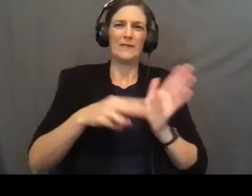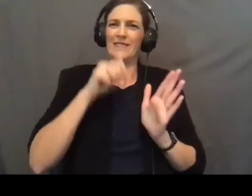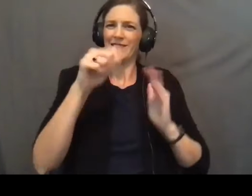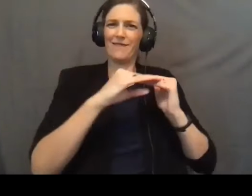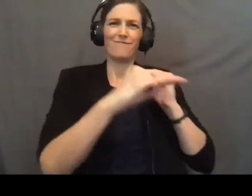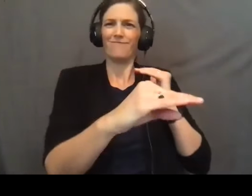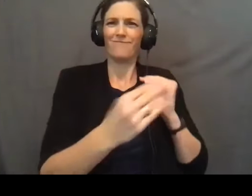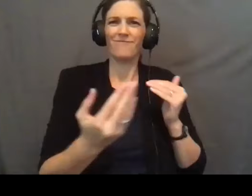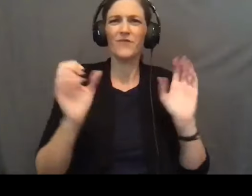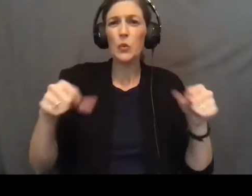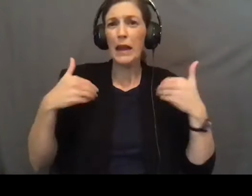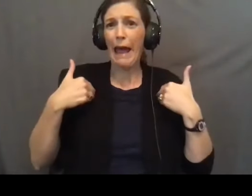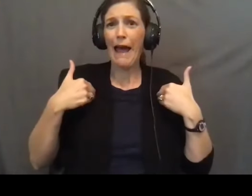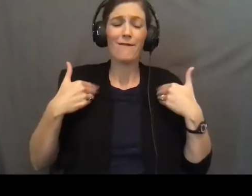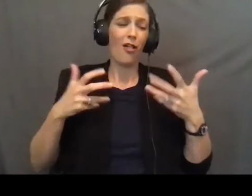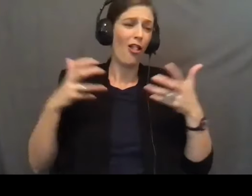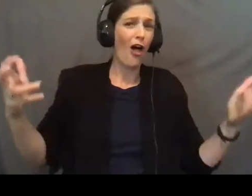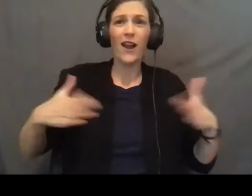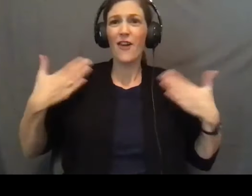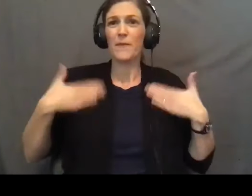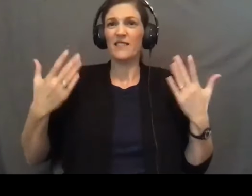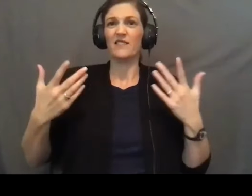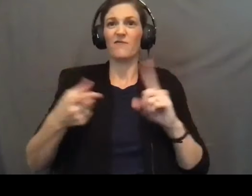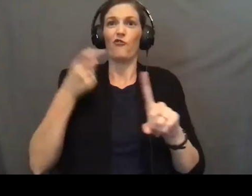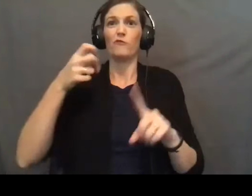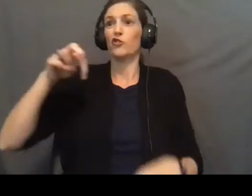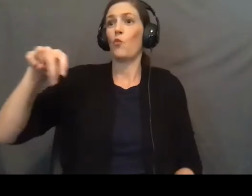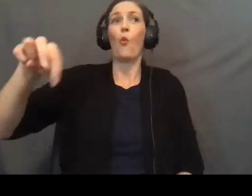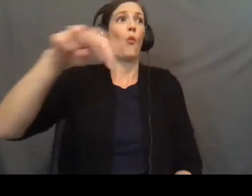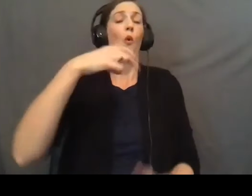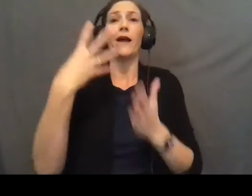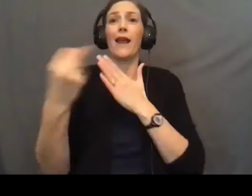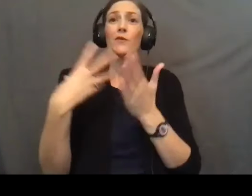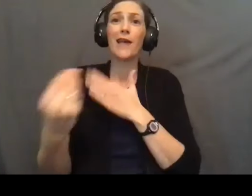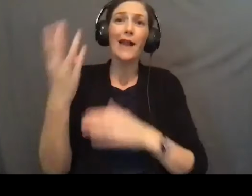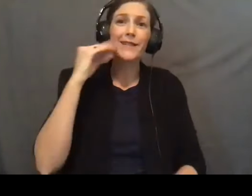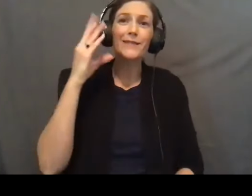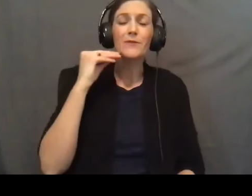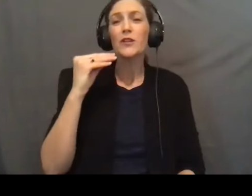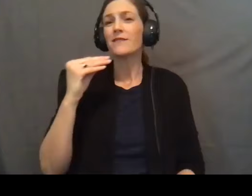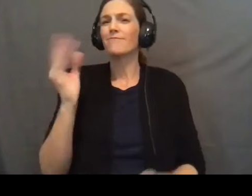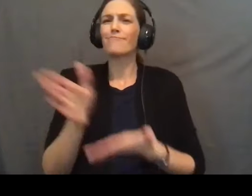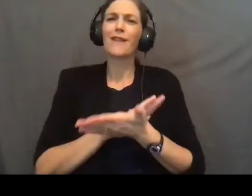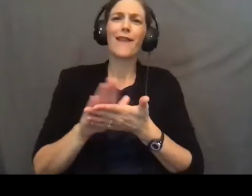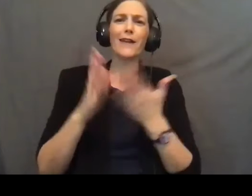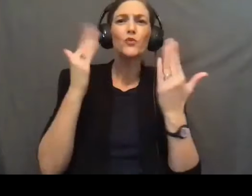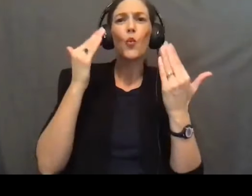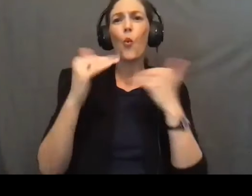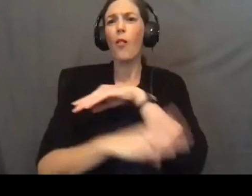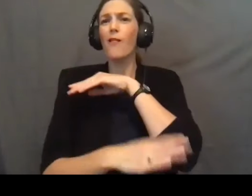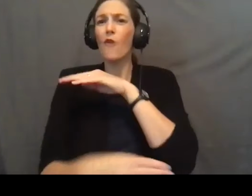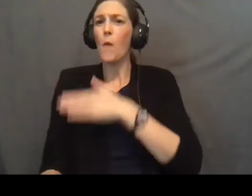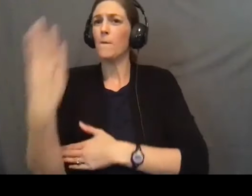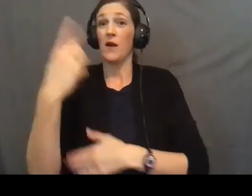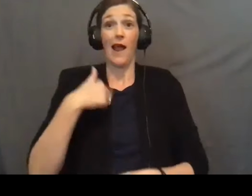You can have tremendous happiness just from walking outside and experiencing a crisp, cool fall morning. I experience